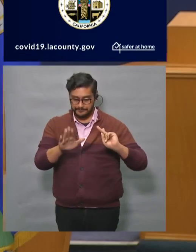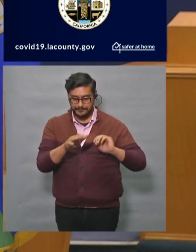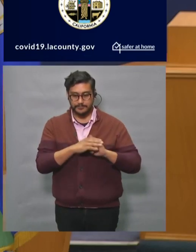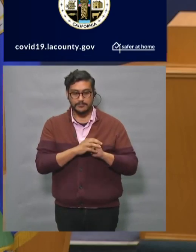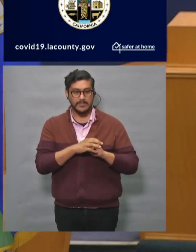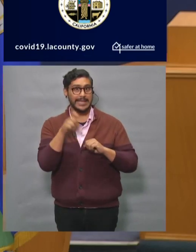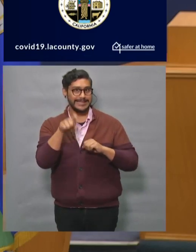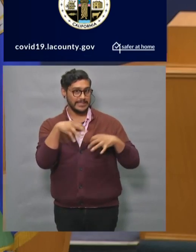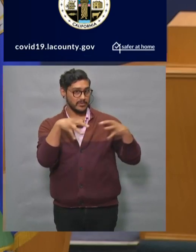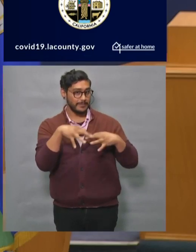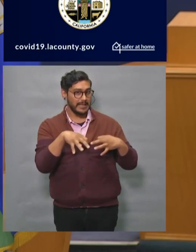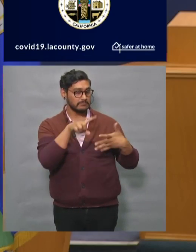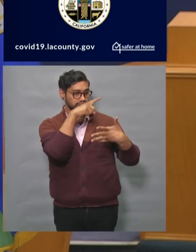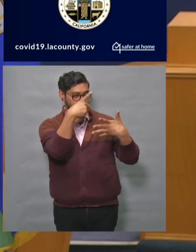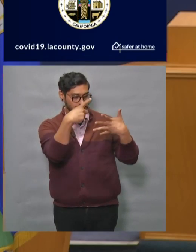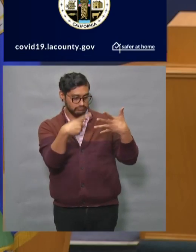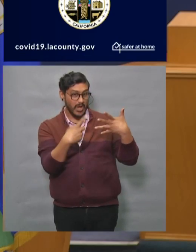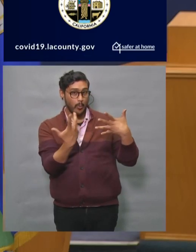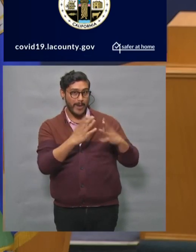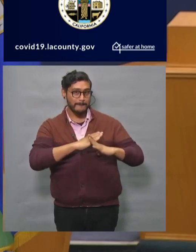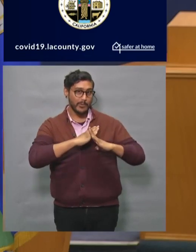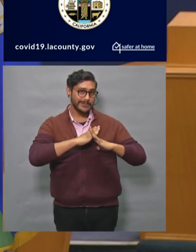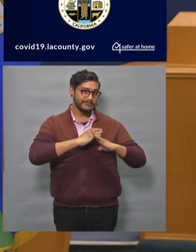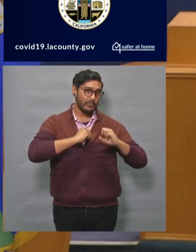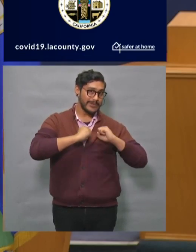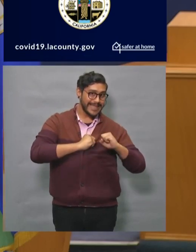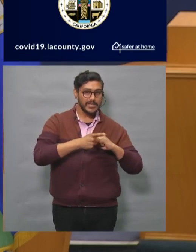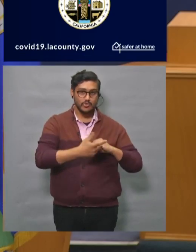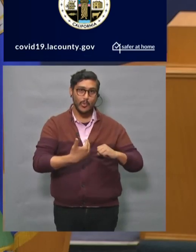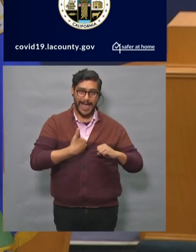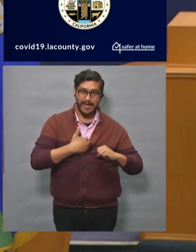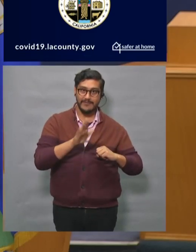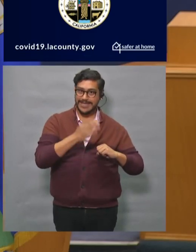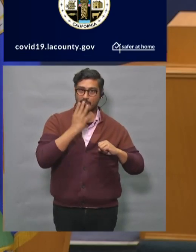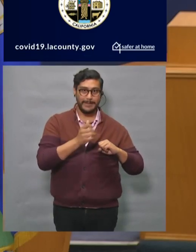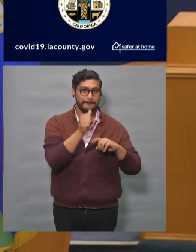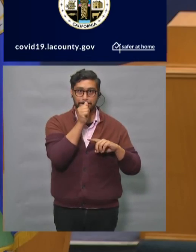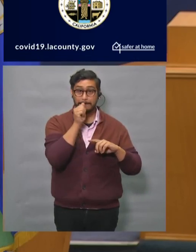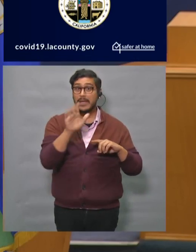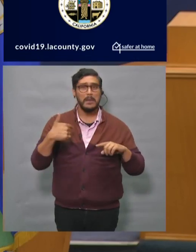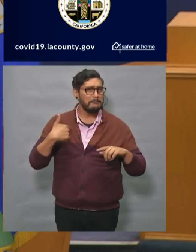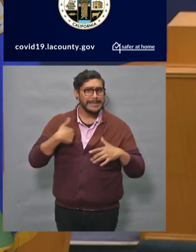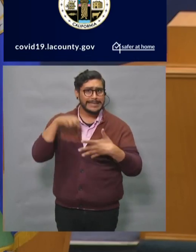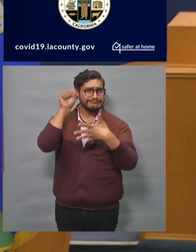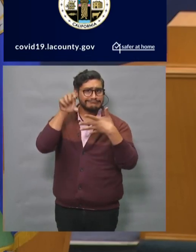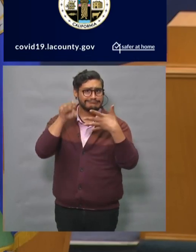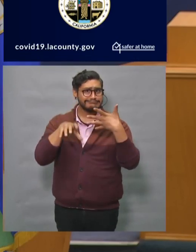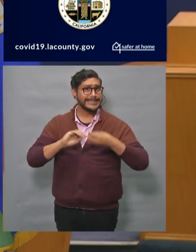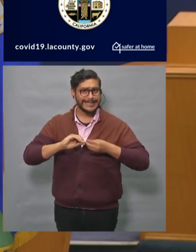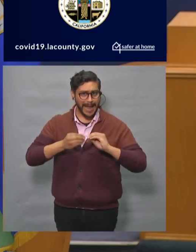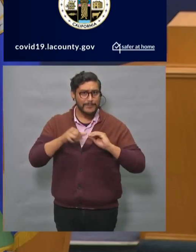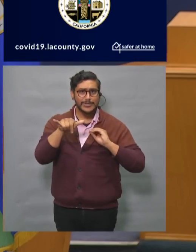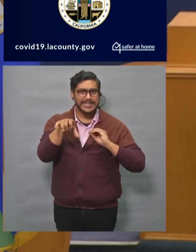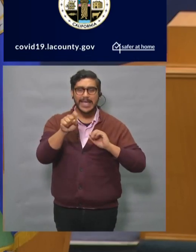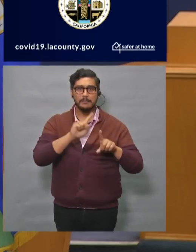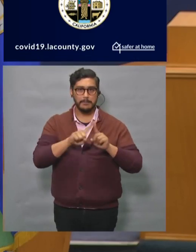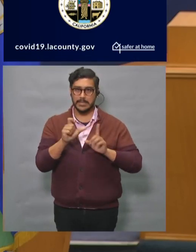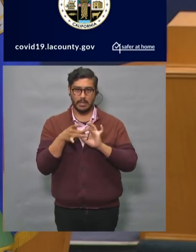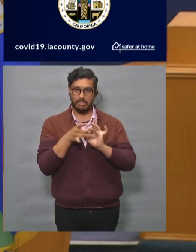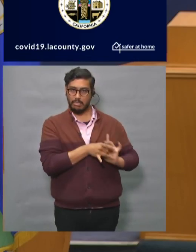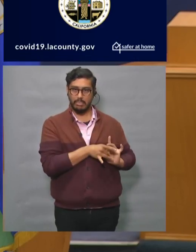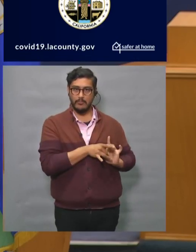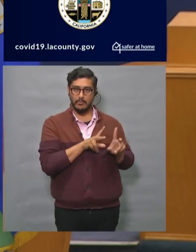you have and that this data is in fact confidential. It is not shared. I give numbers, but they're not attached to any people, and we don't share